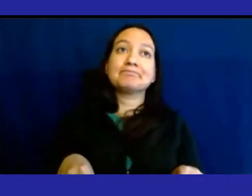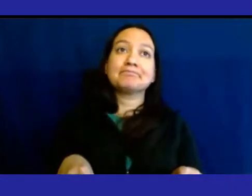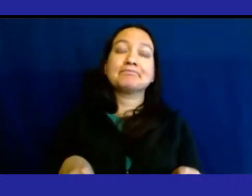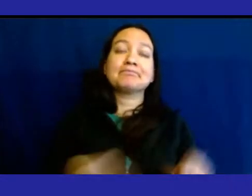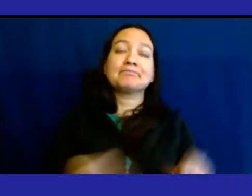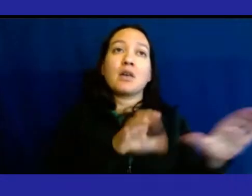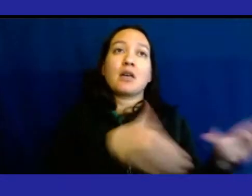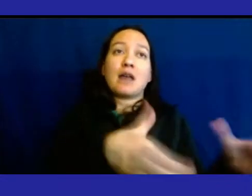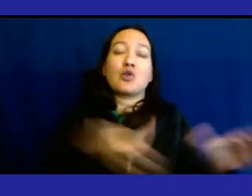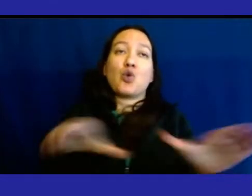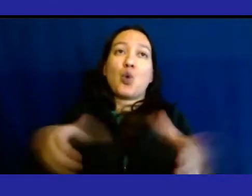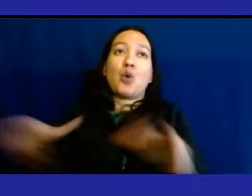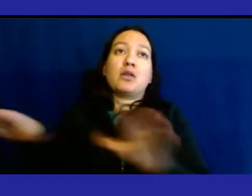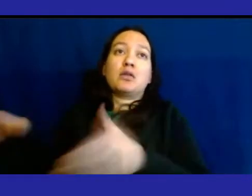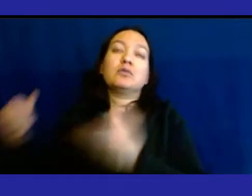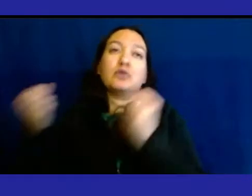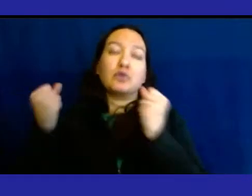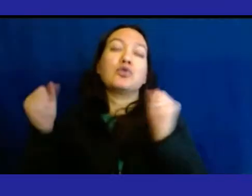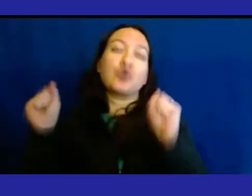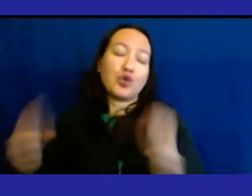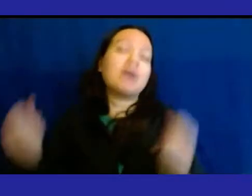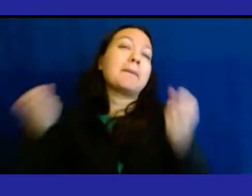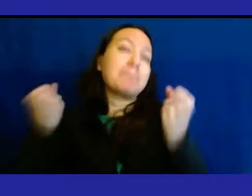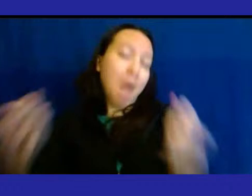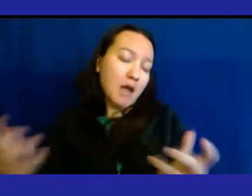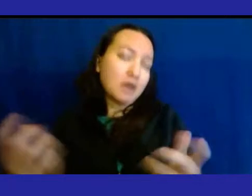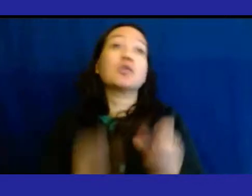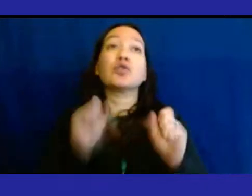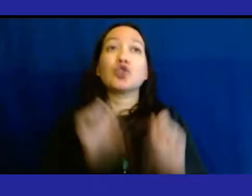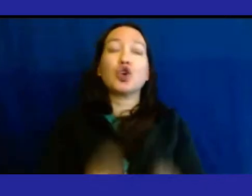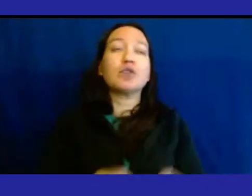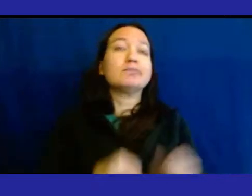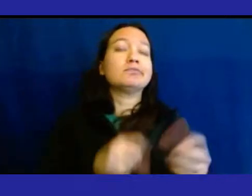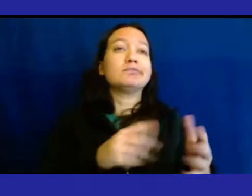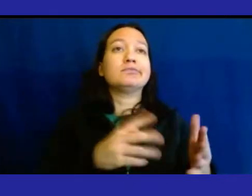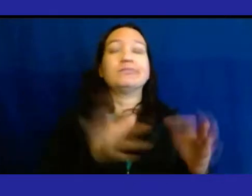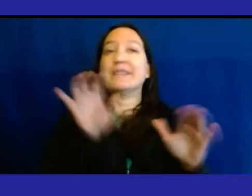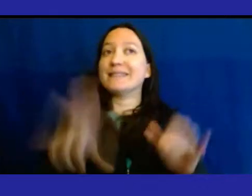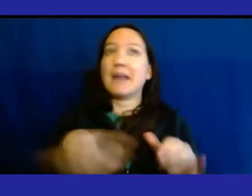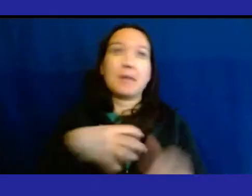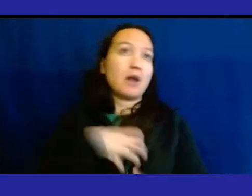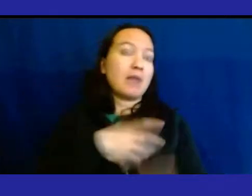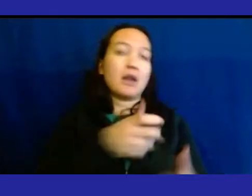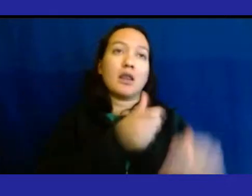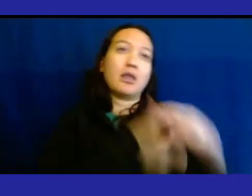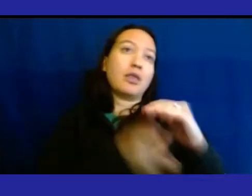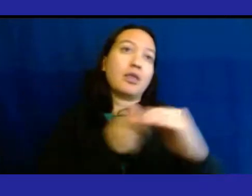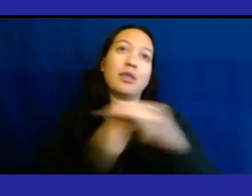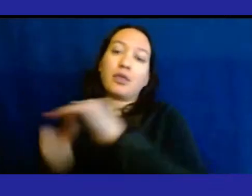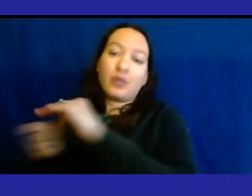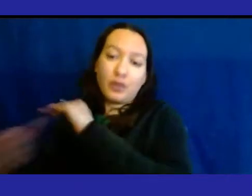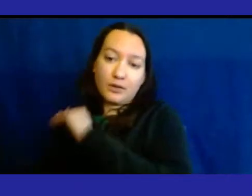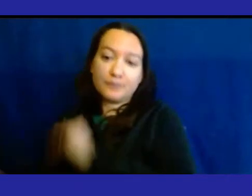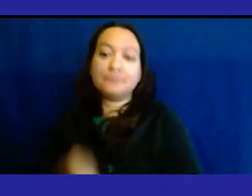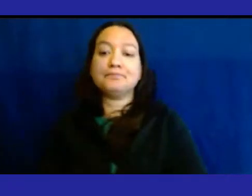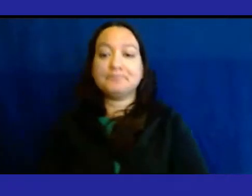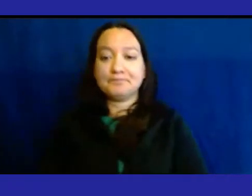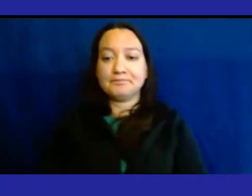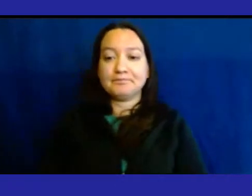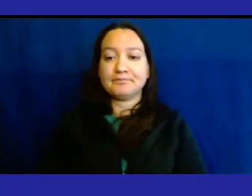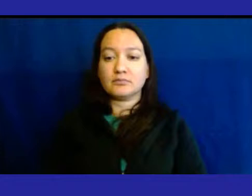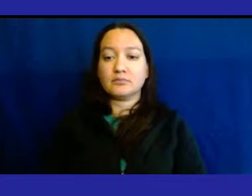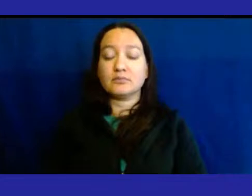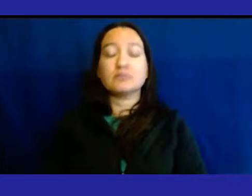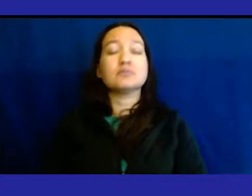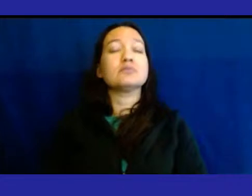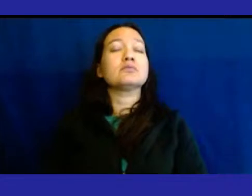categorized under multiple bases, so it could be categorized multiple times on this spreadsheet. So you'll see that there